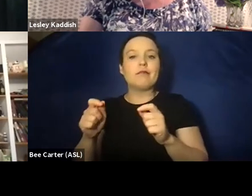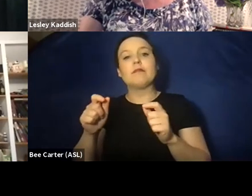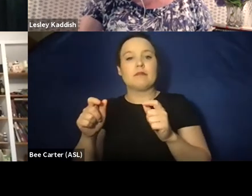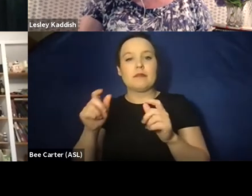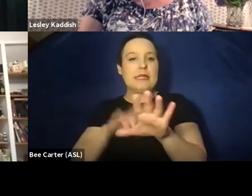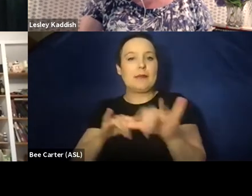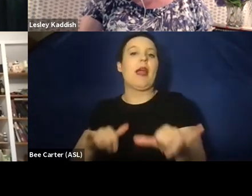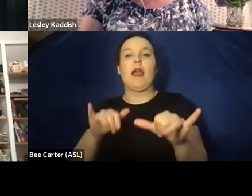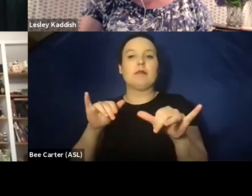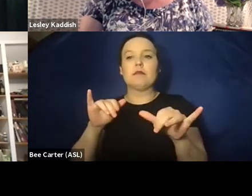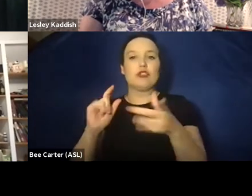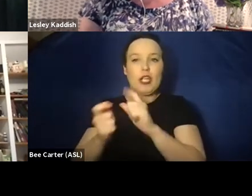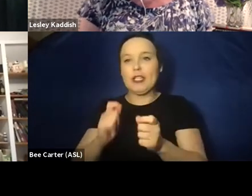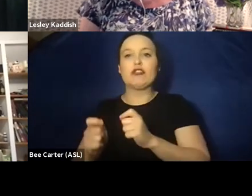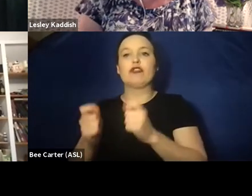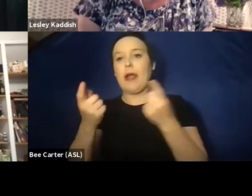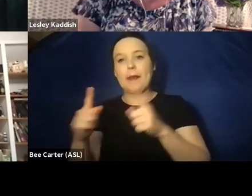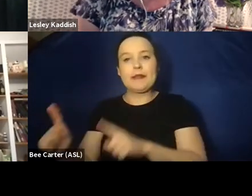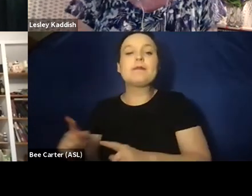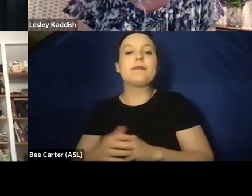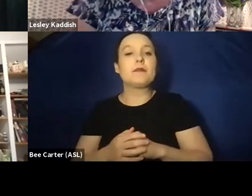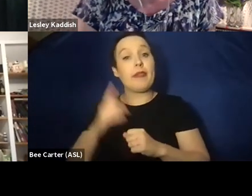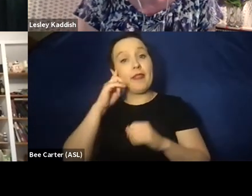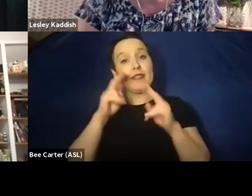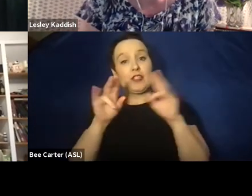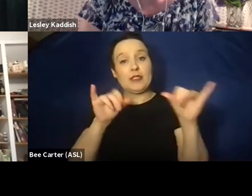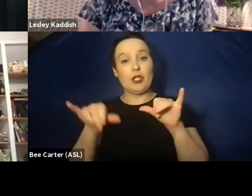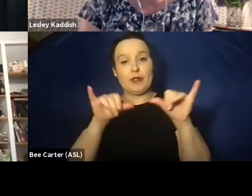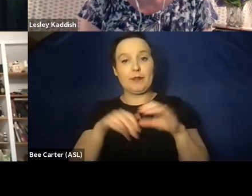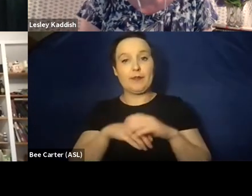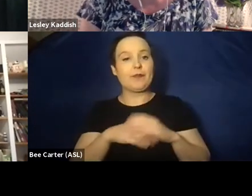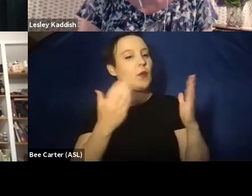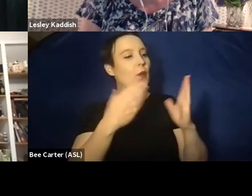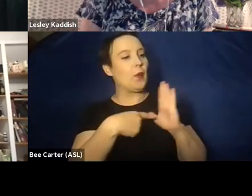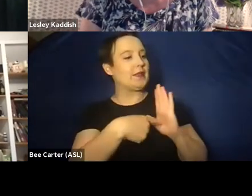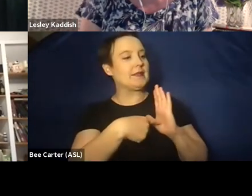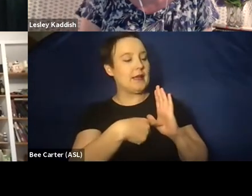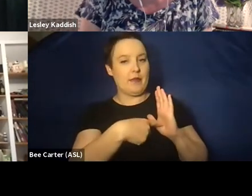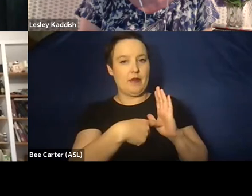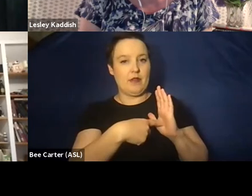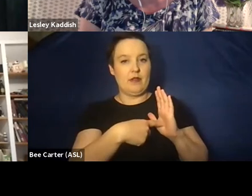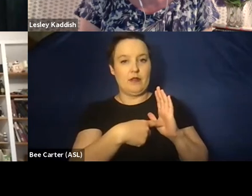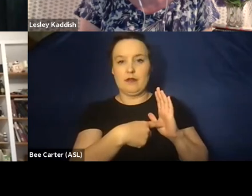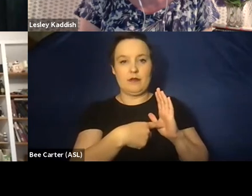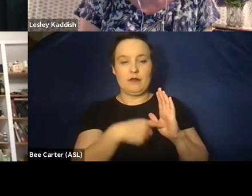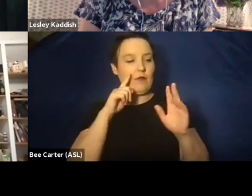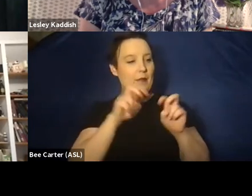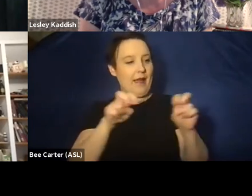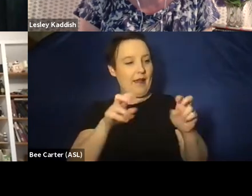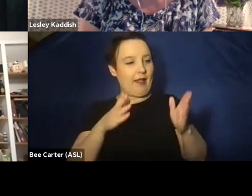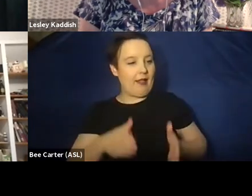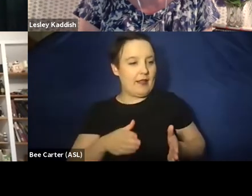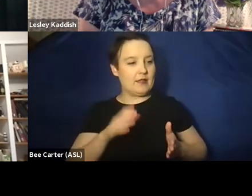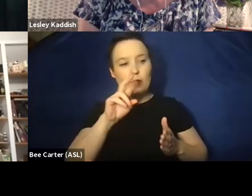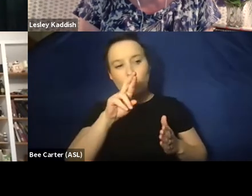those fixed entities. So yeah, I think it's very similar. And what is an example, I mean, for the panelists or the people